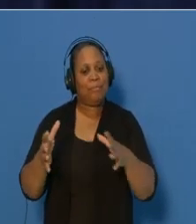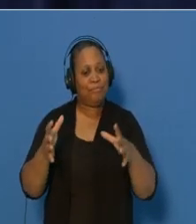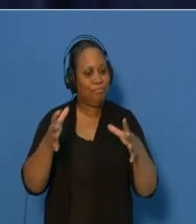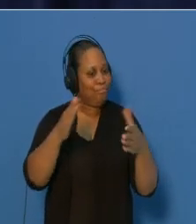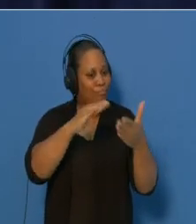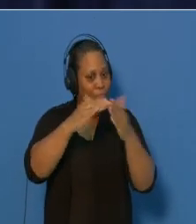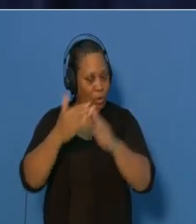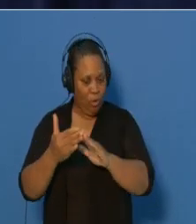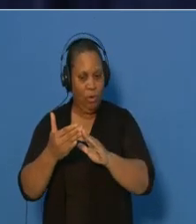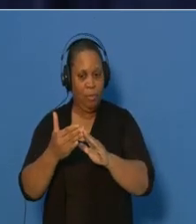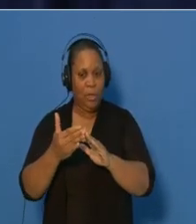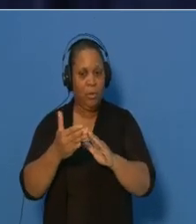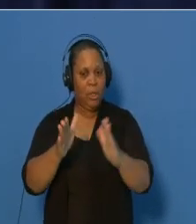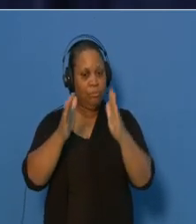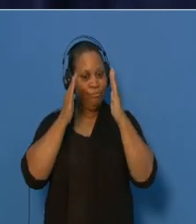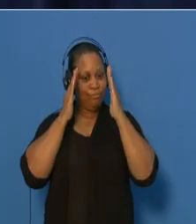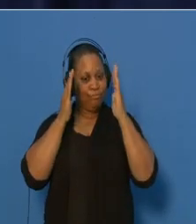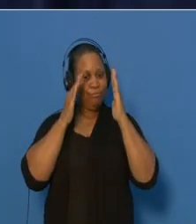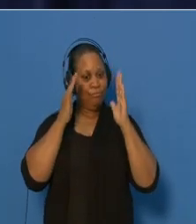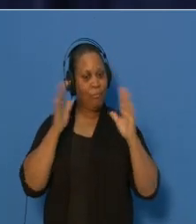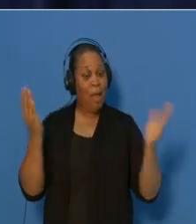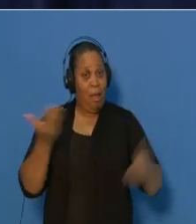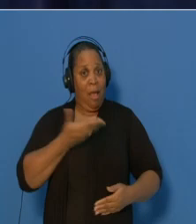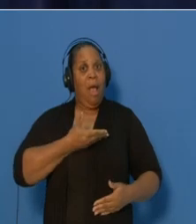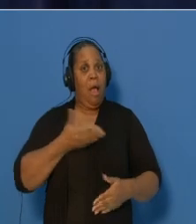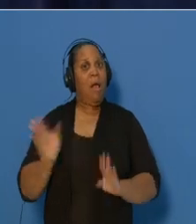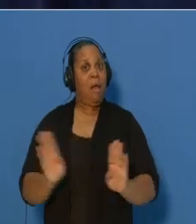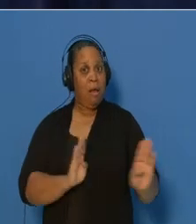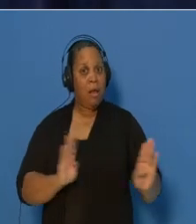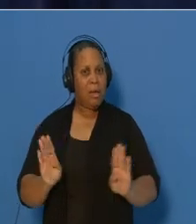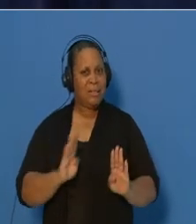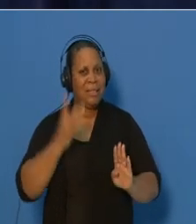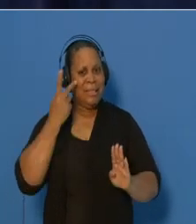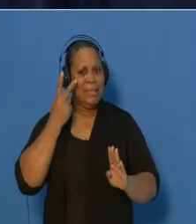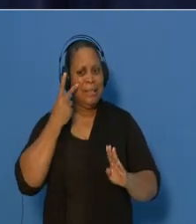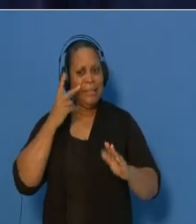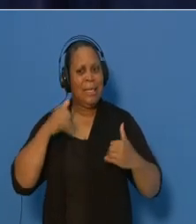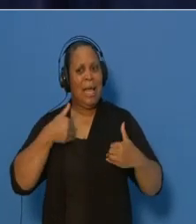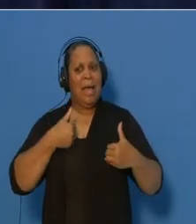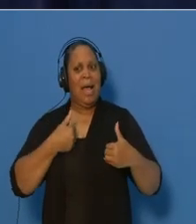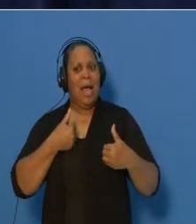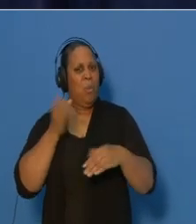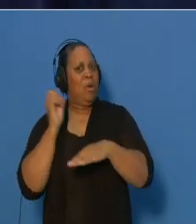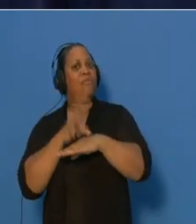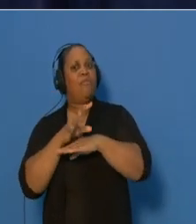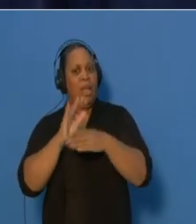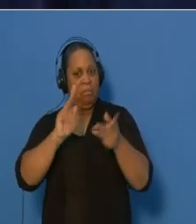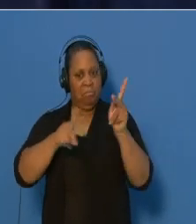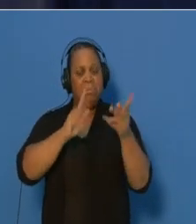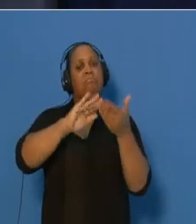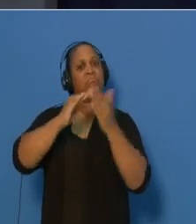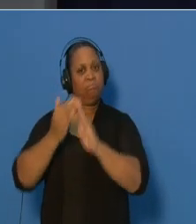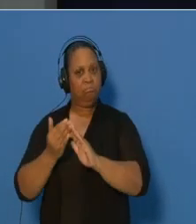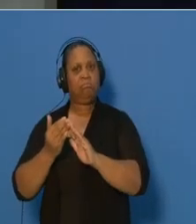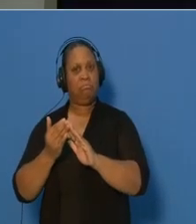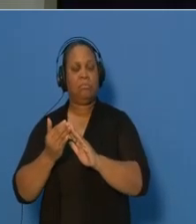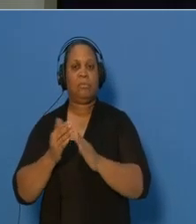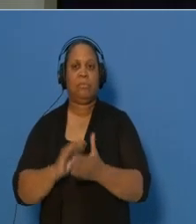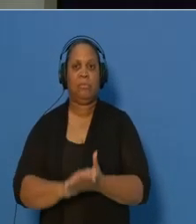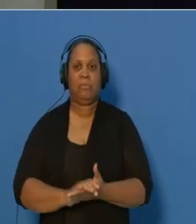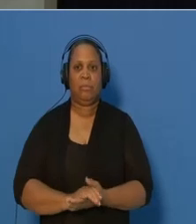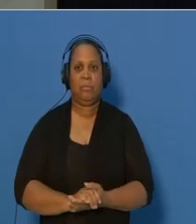we have to look at our actions and breaking the rule, how it would affect everyone else in our community. Thank you.